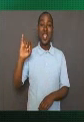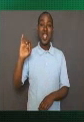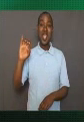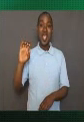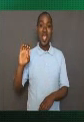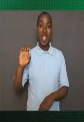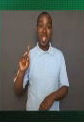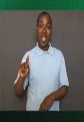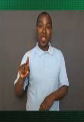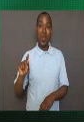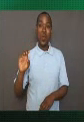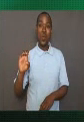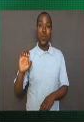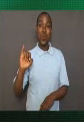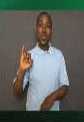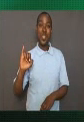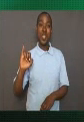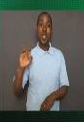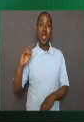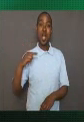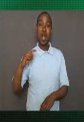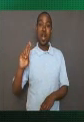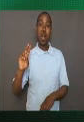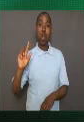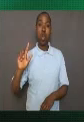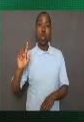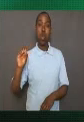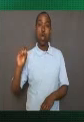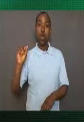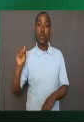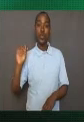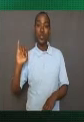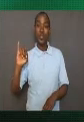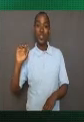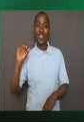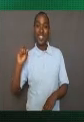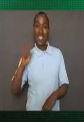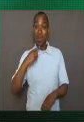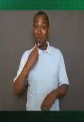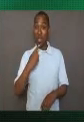trachea every time you swallow in a reflex action.